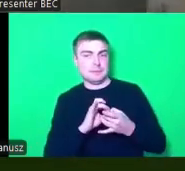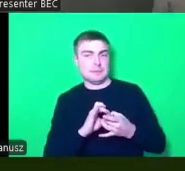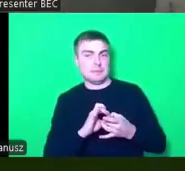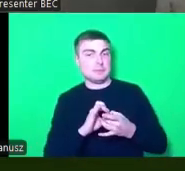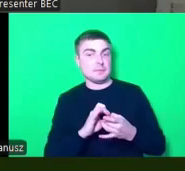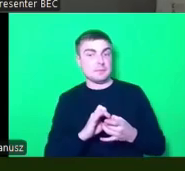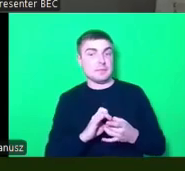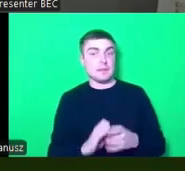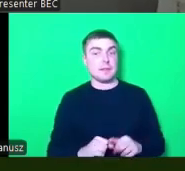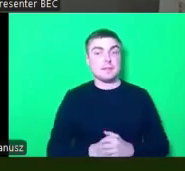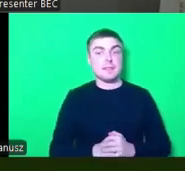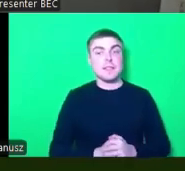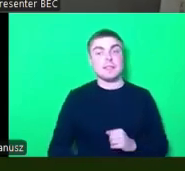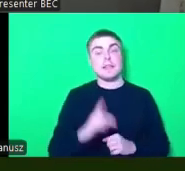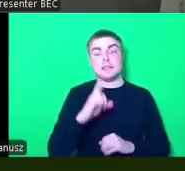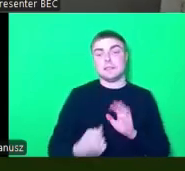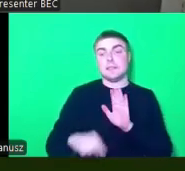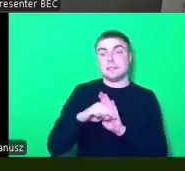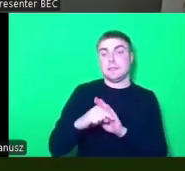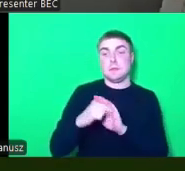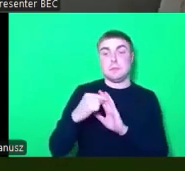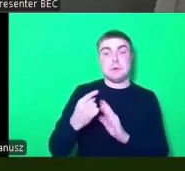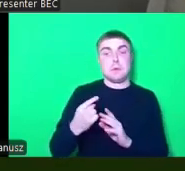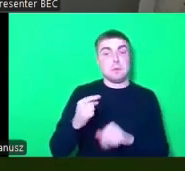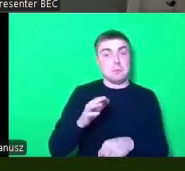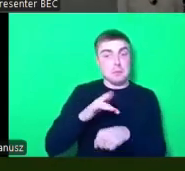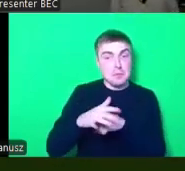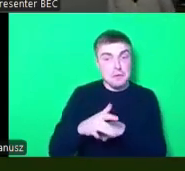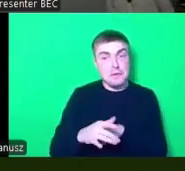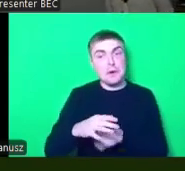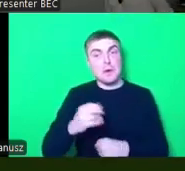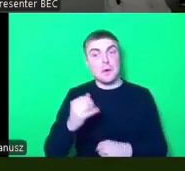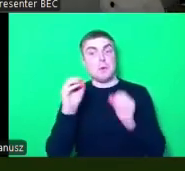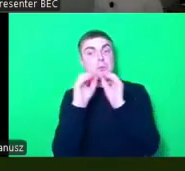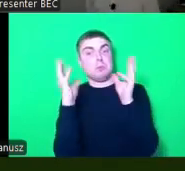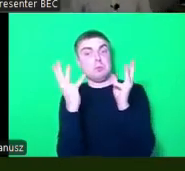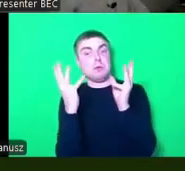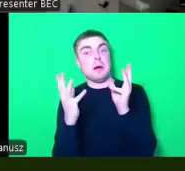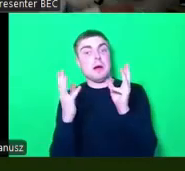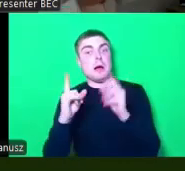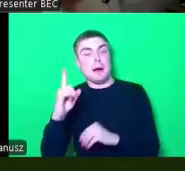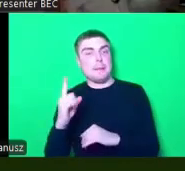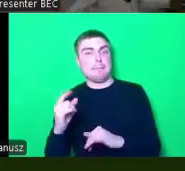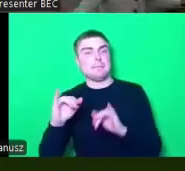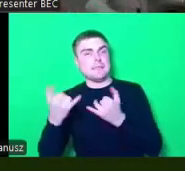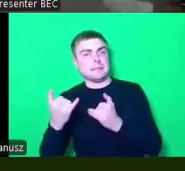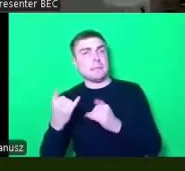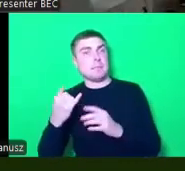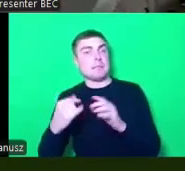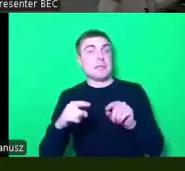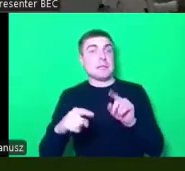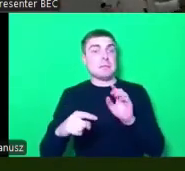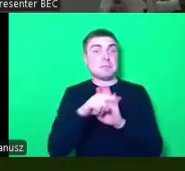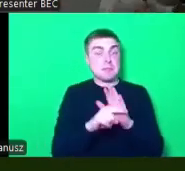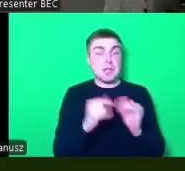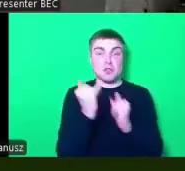of tree density and a positive effect of tree crown volume. What does that mean? In areas of the city where there's more